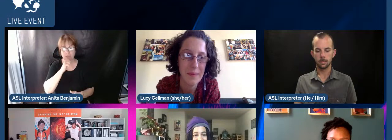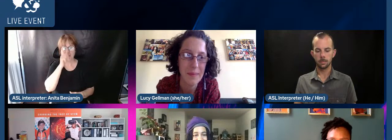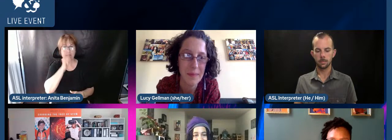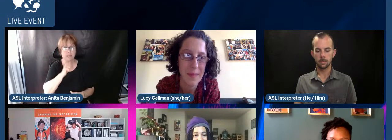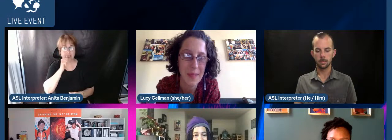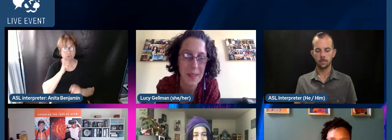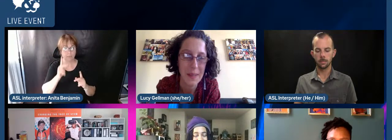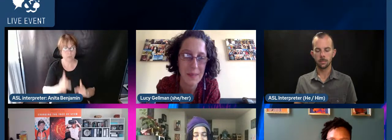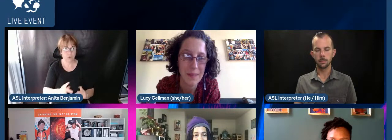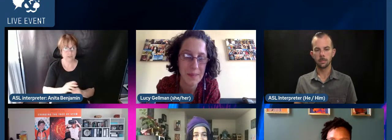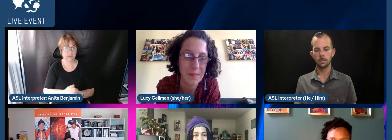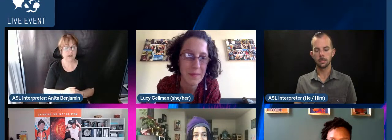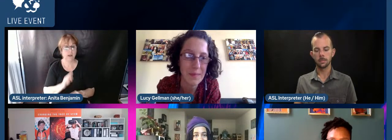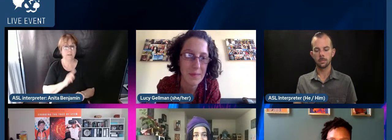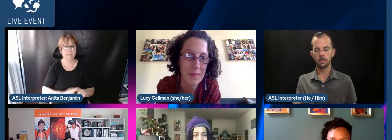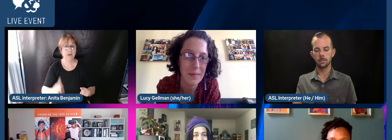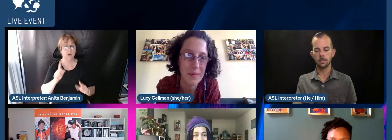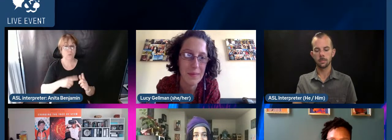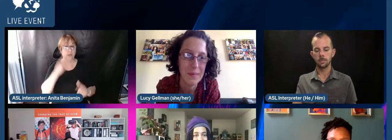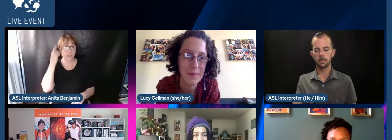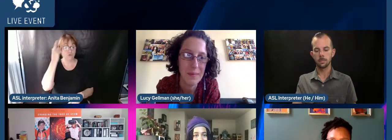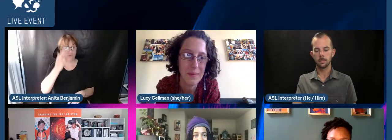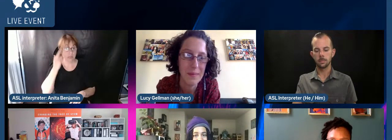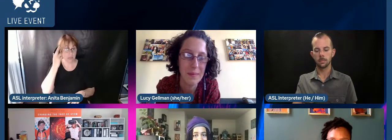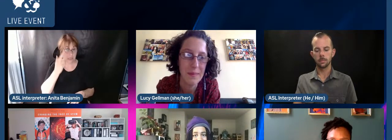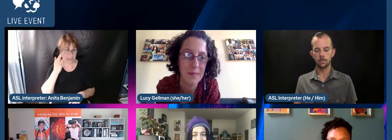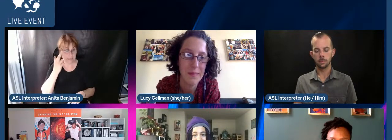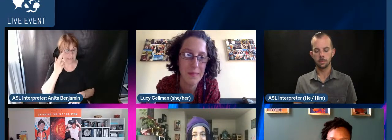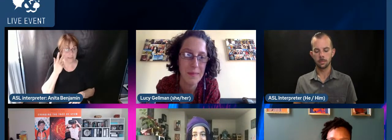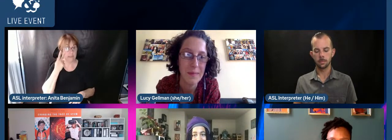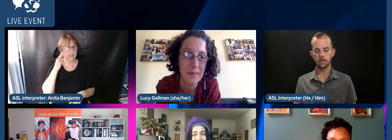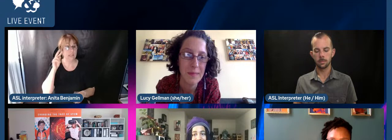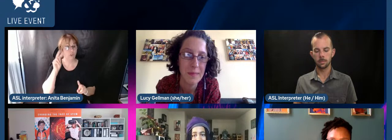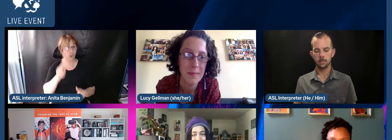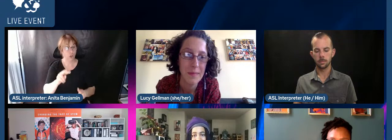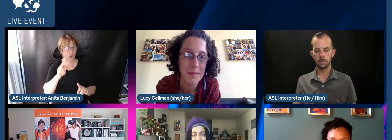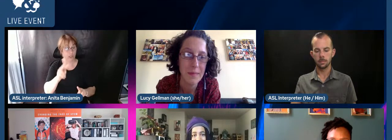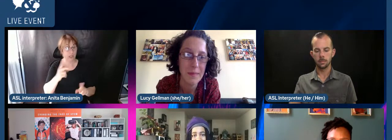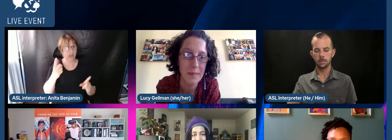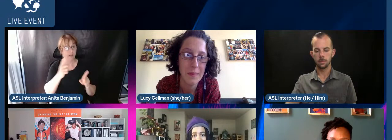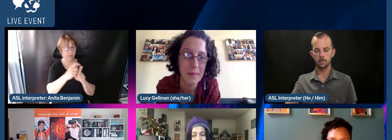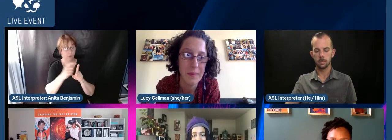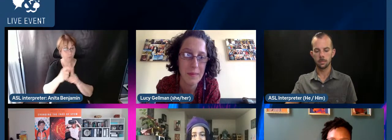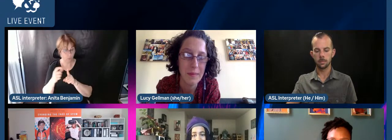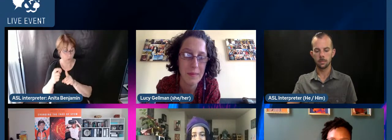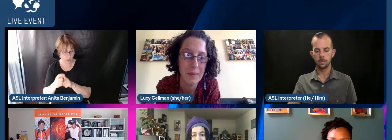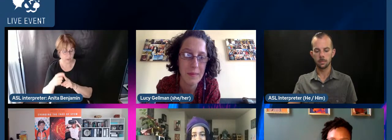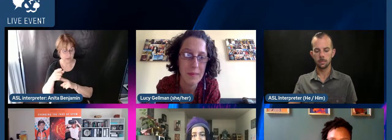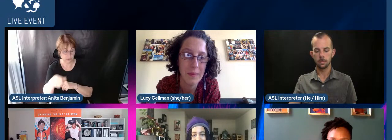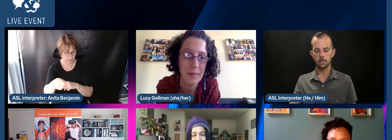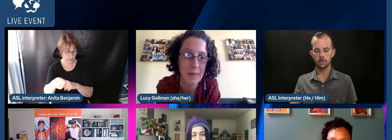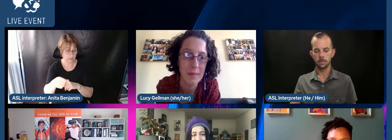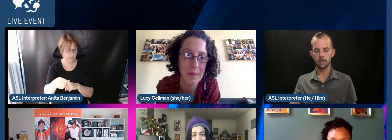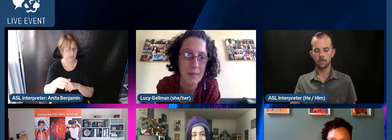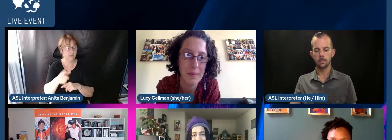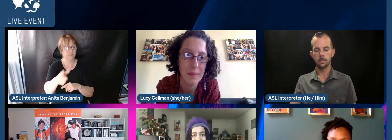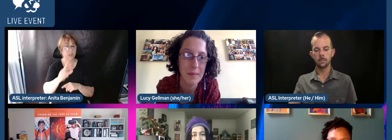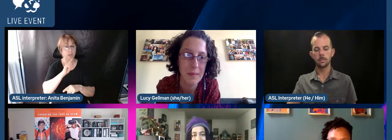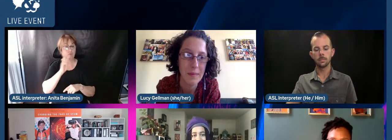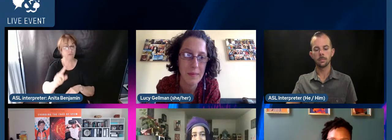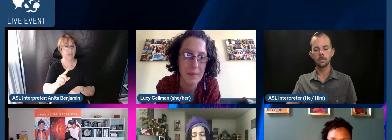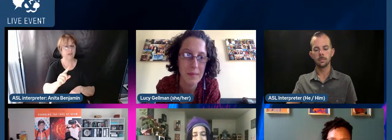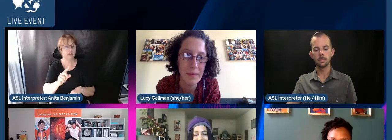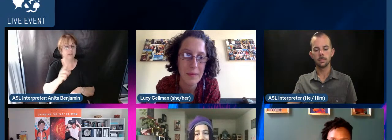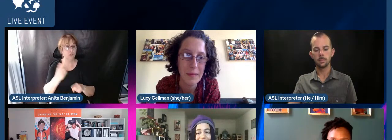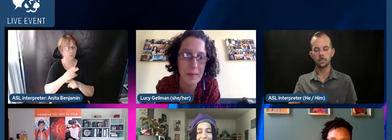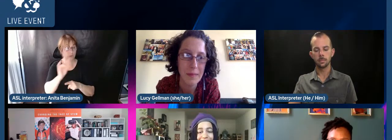I have realized is looking at the work that Fannie Lou Hamer did and laid the ground